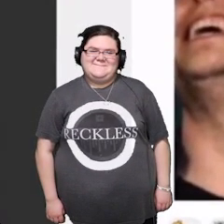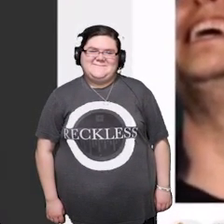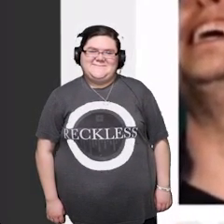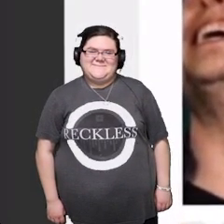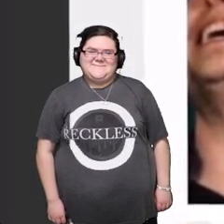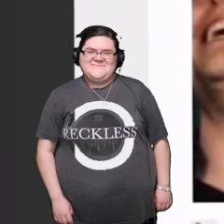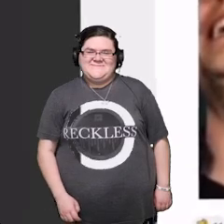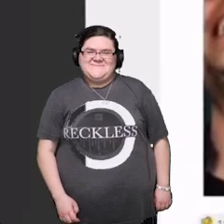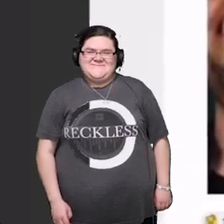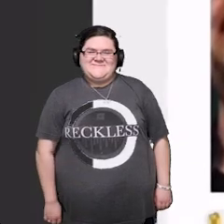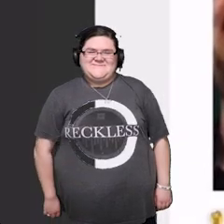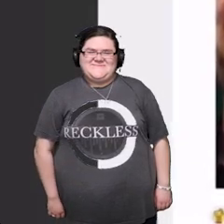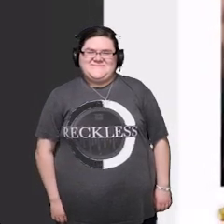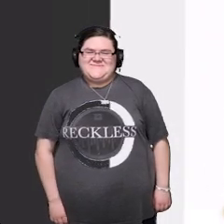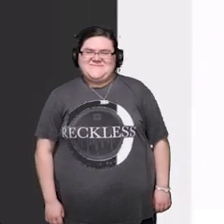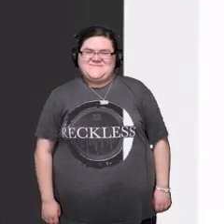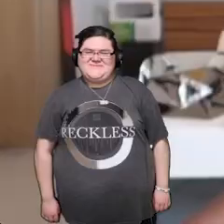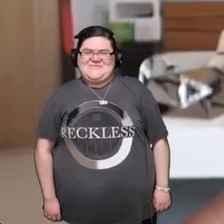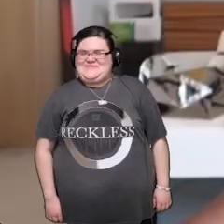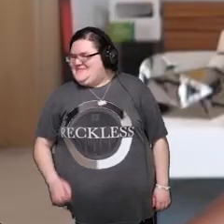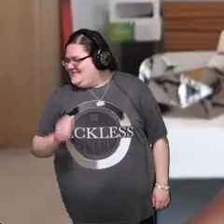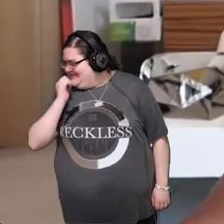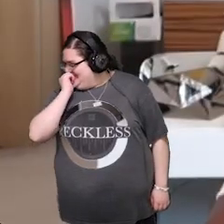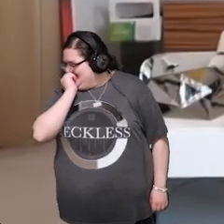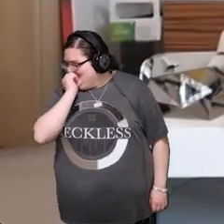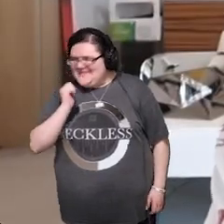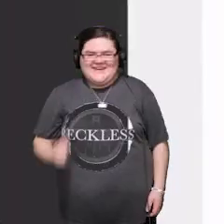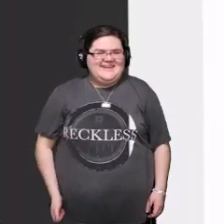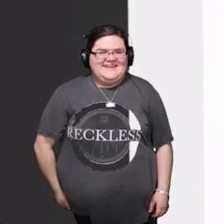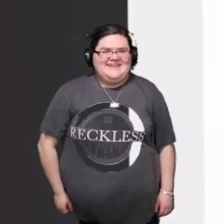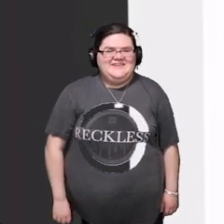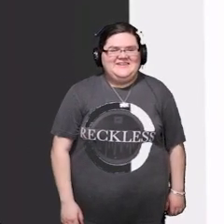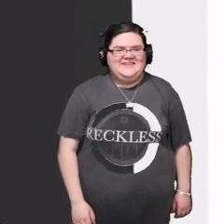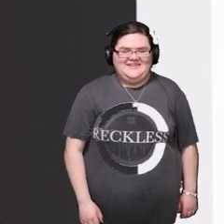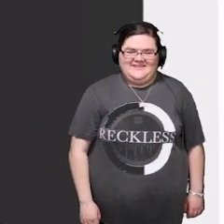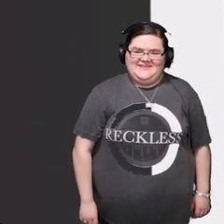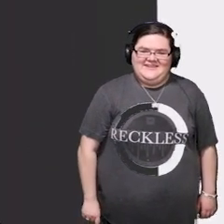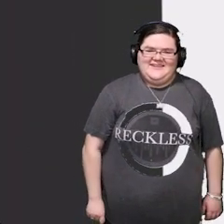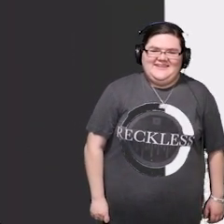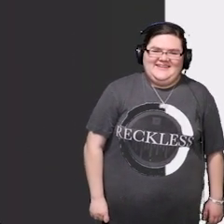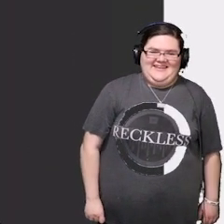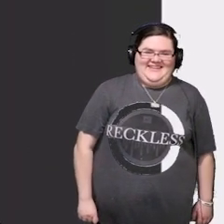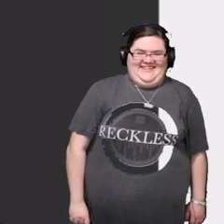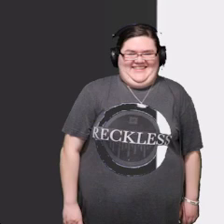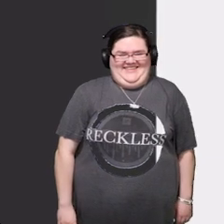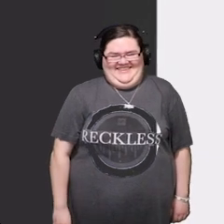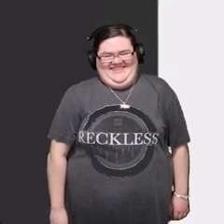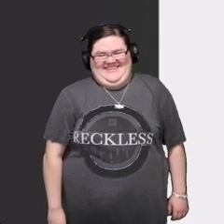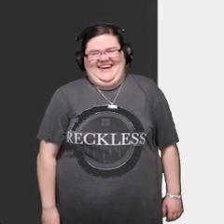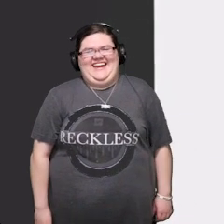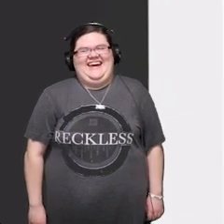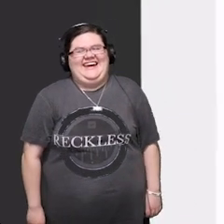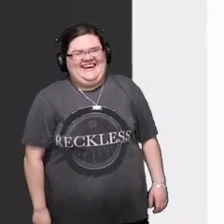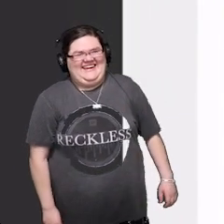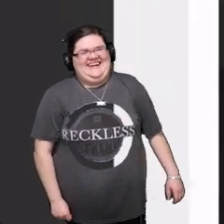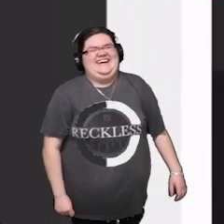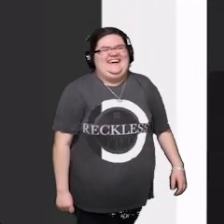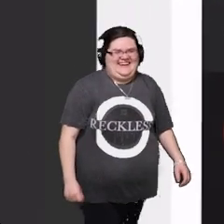grow facial hair more evenly than JJ. Yeah, but then, when JJ wears glasses, you know he's going to be